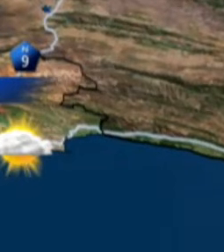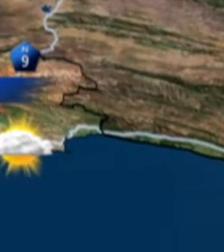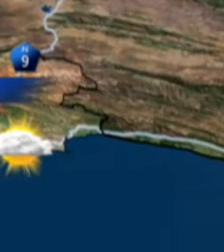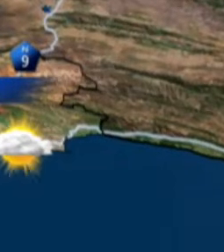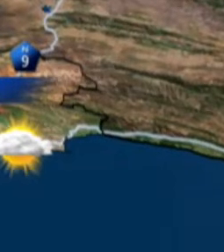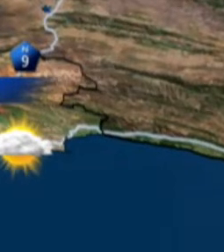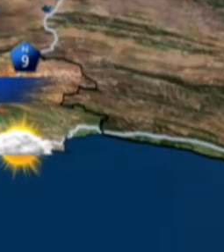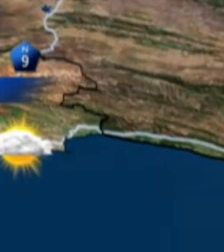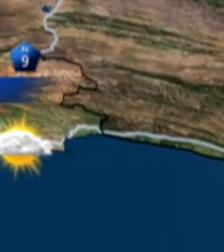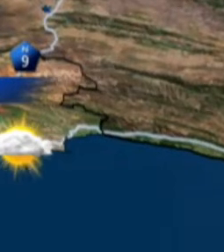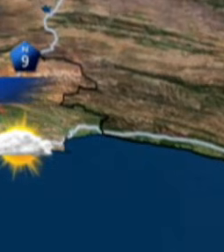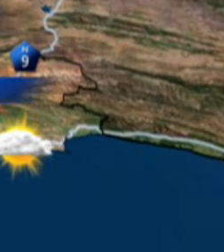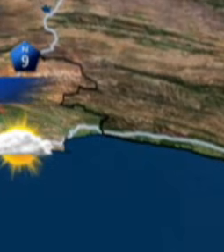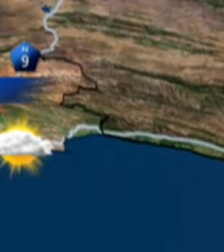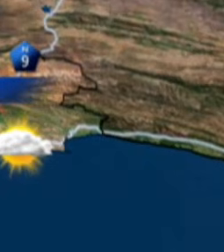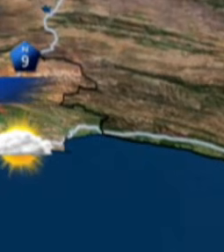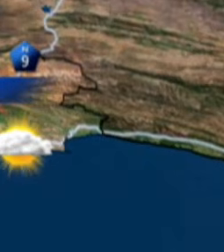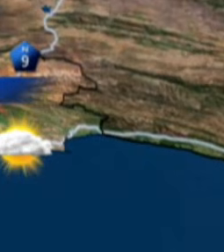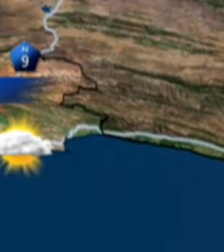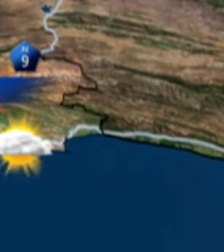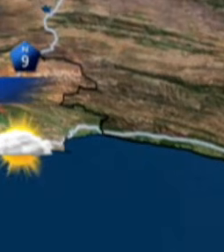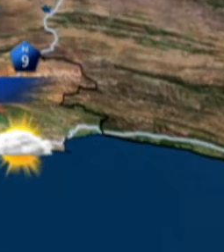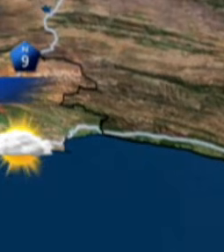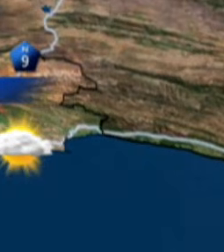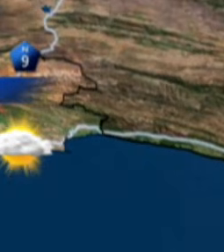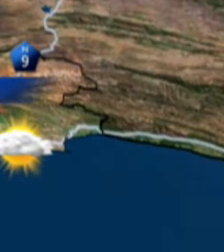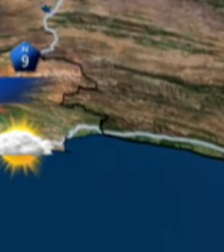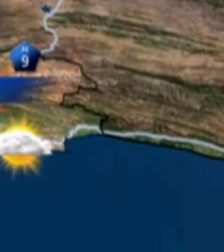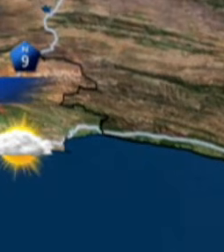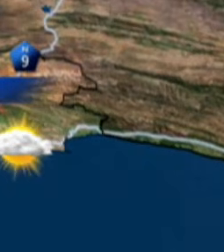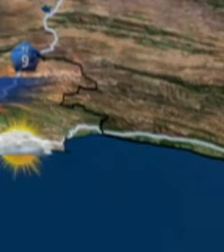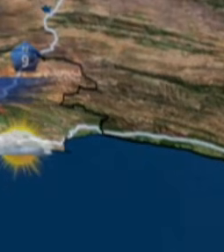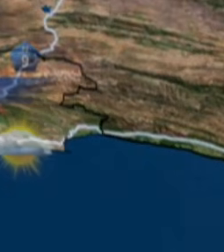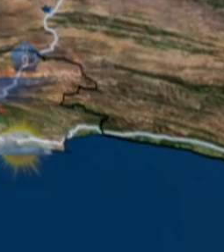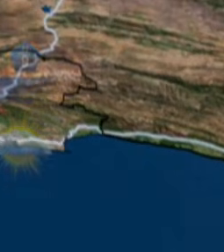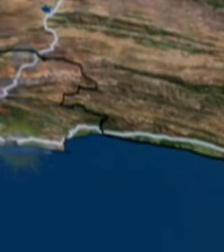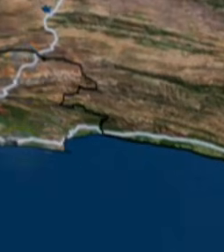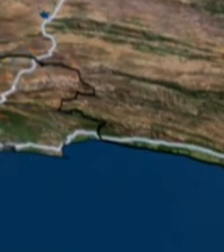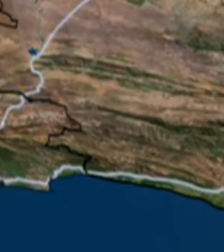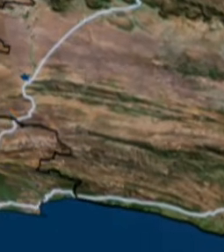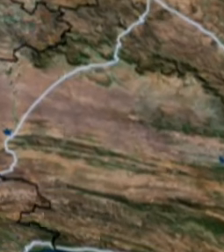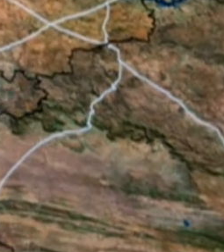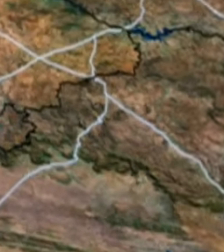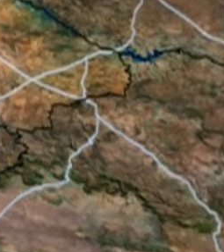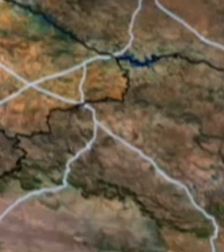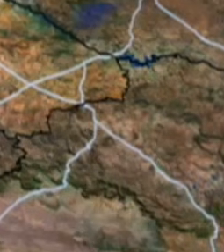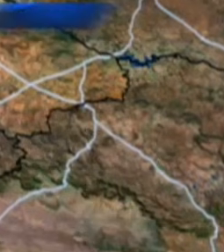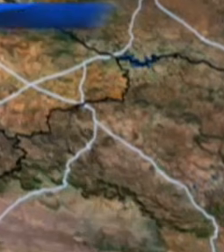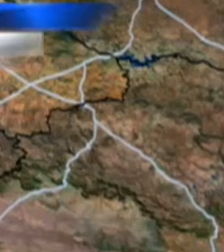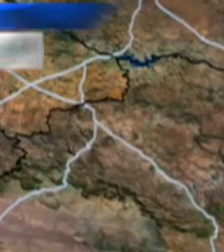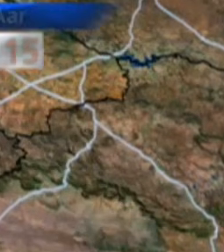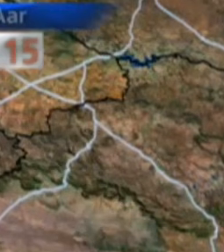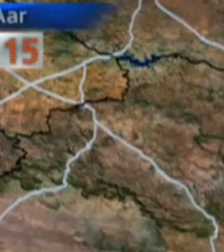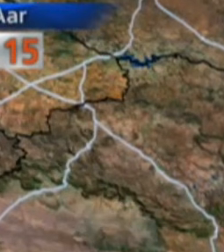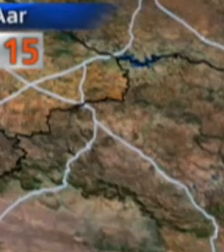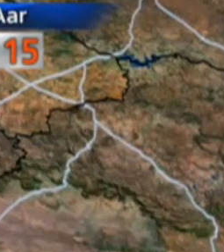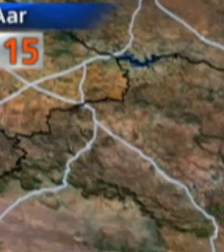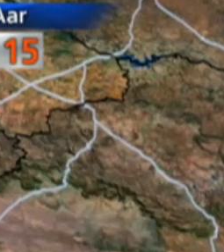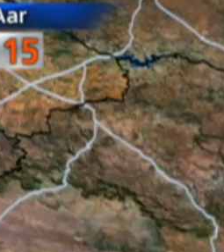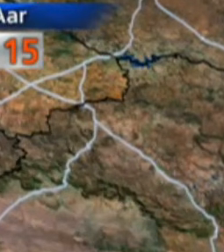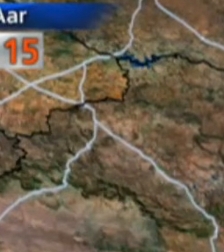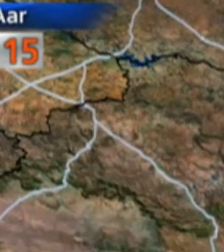Beaufort West o tla hlobate qale fela ho hlano fitla ho le shome le mtse meraro ka fela Worcester le teng o tla hlobate qale fela ho tharo fitla ho le shome le mtse